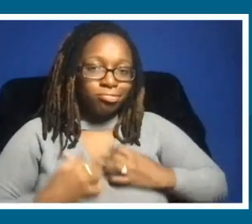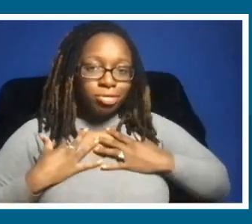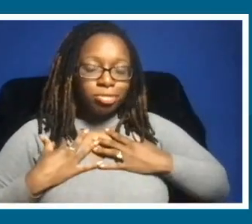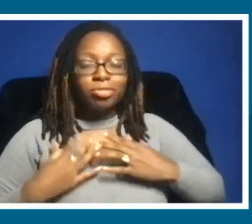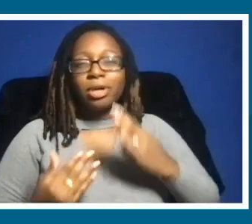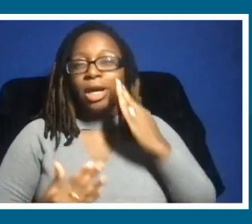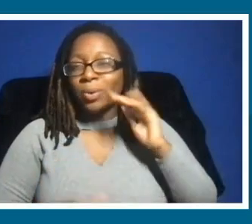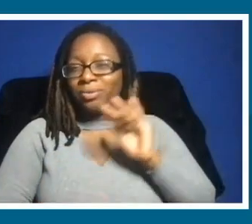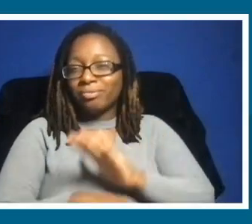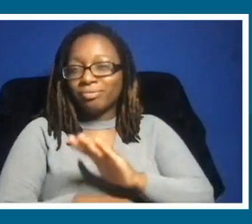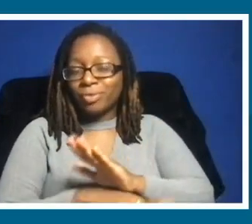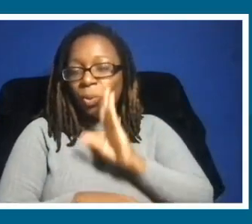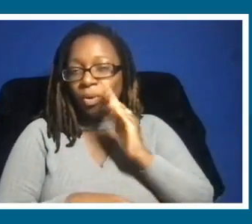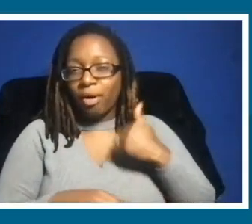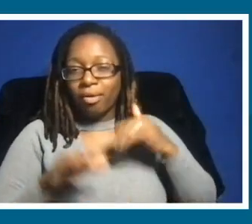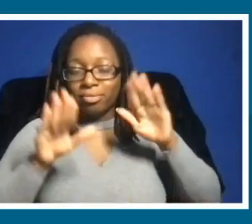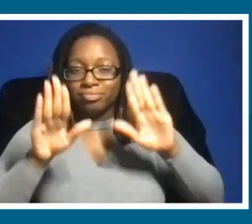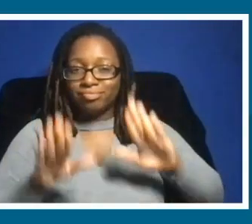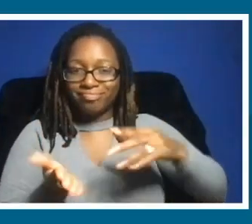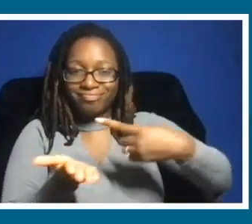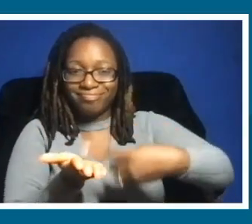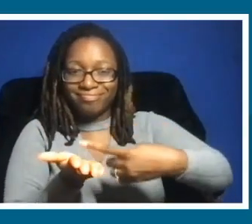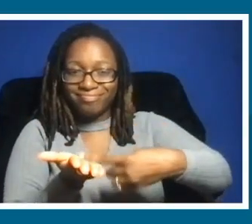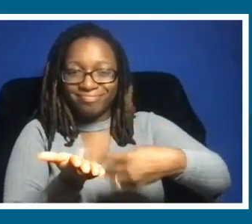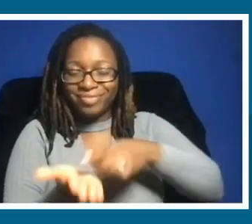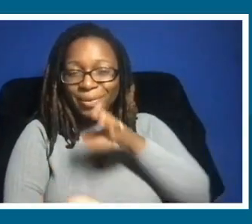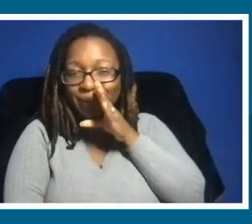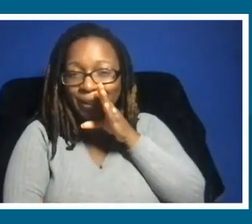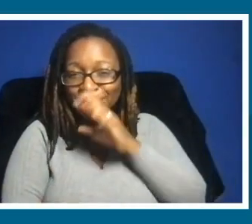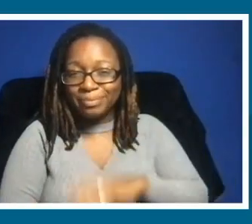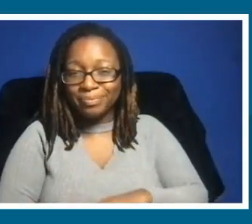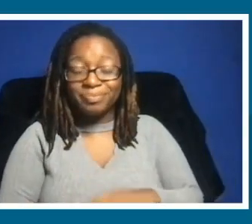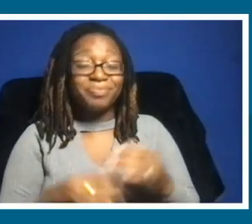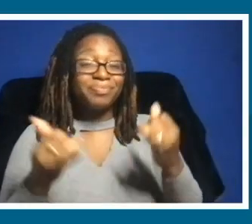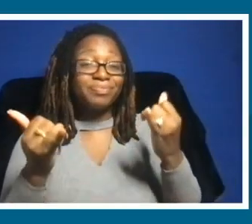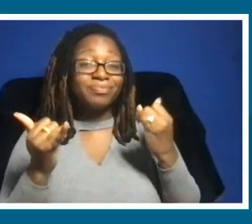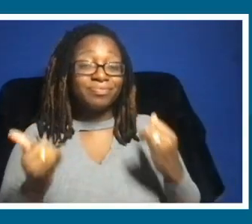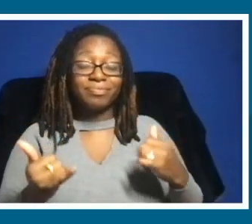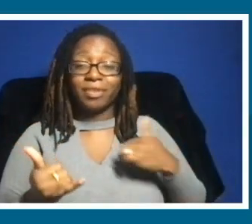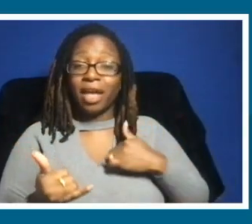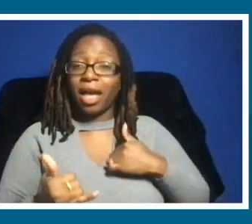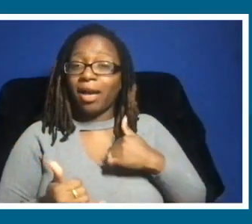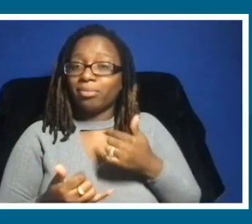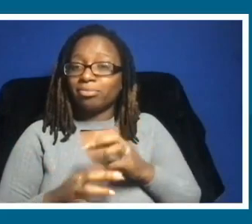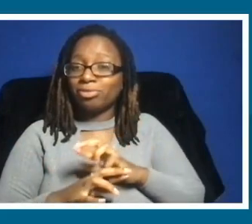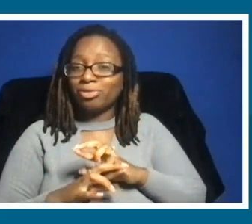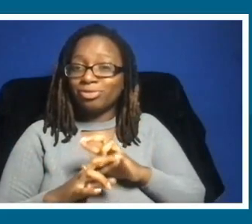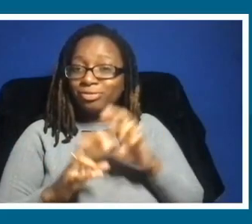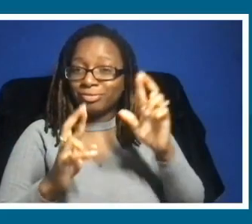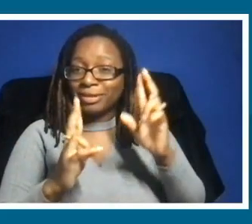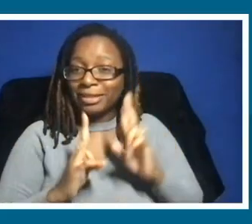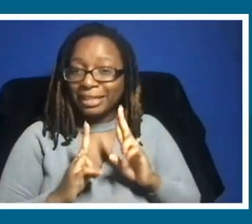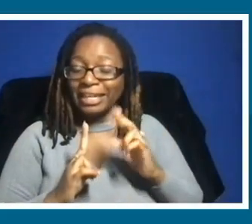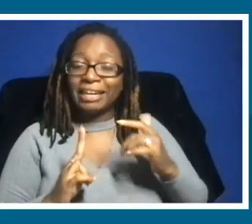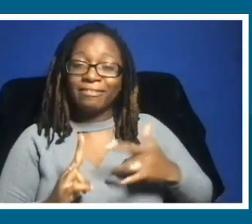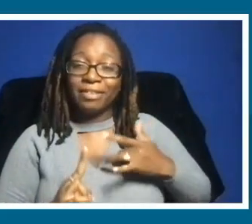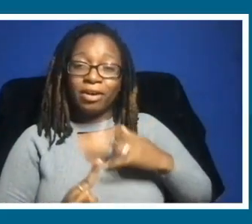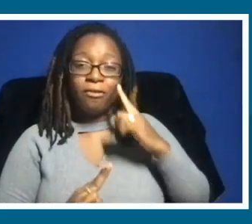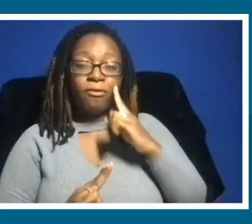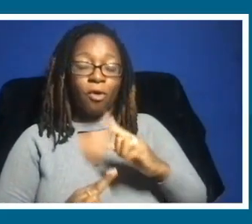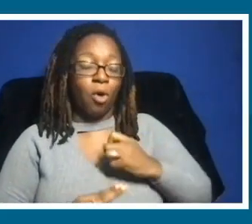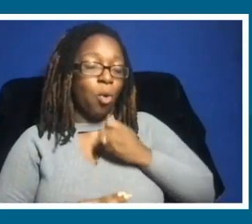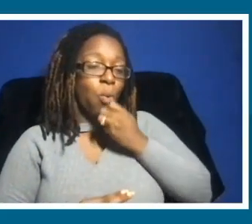afternoon. It is my pleasure today to extend a warm Smithsonian welcome to the